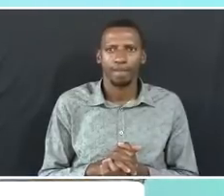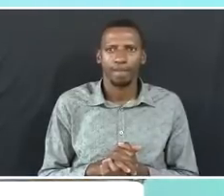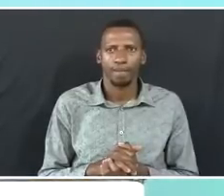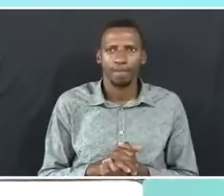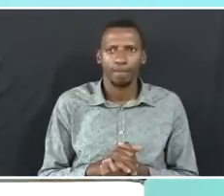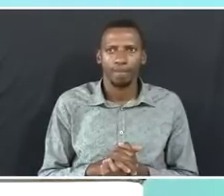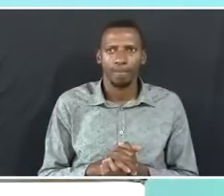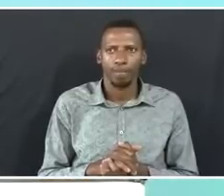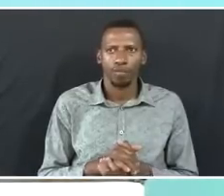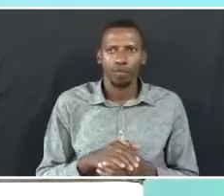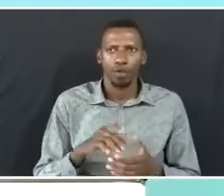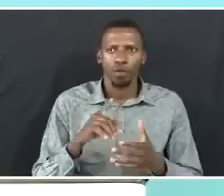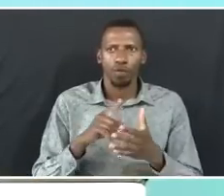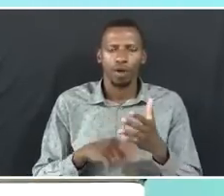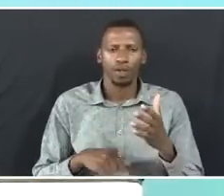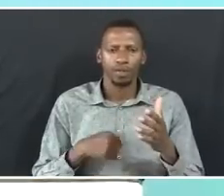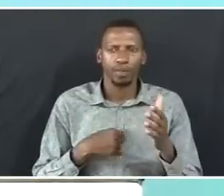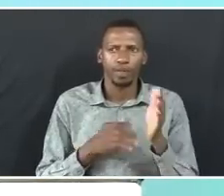what I was interested in,